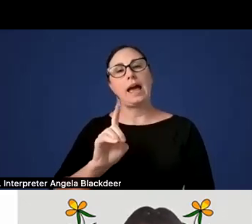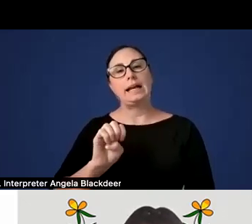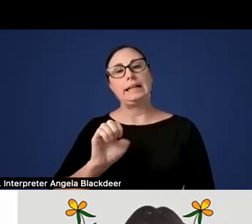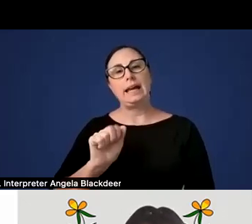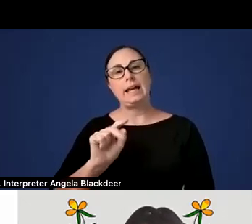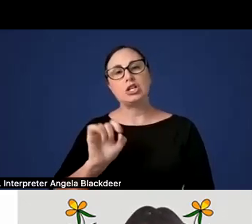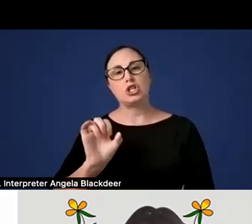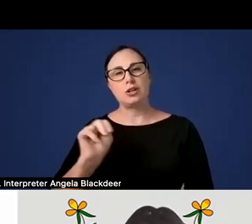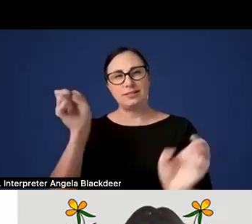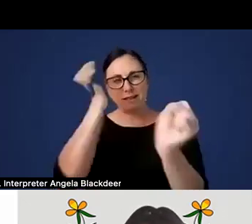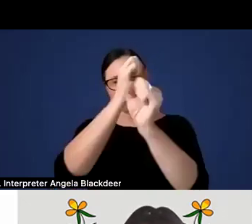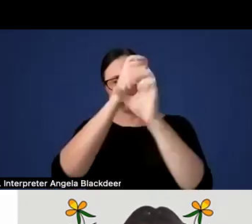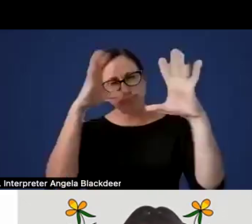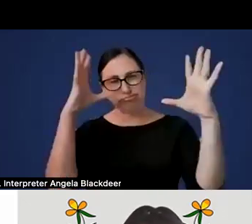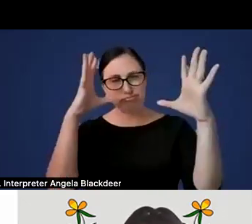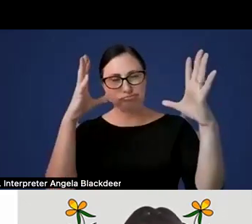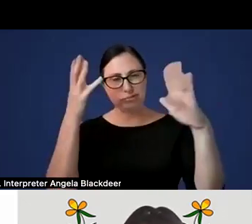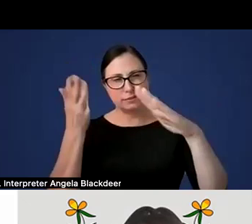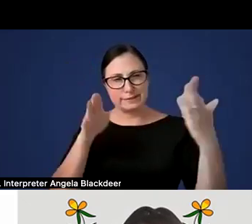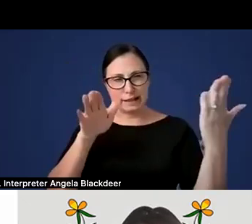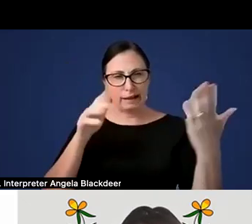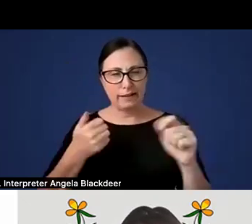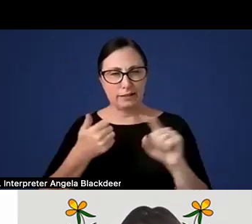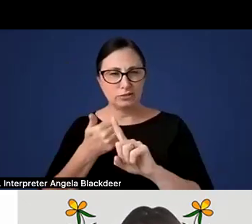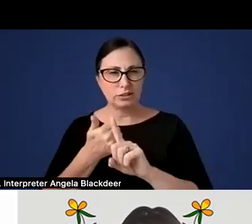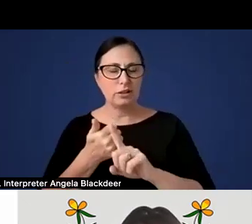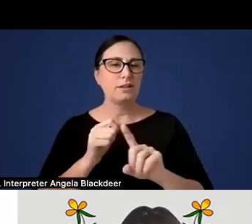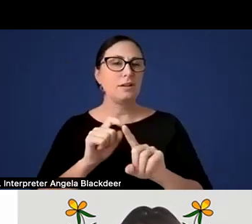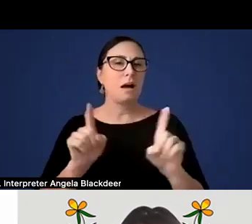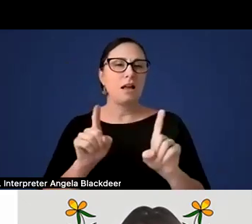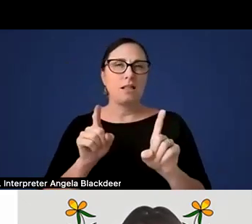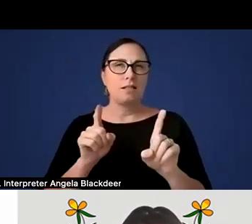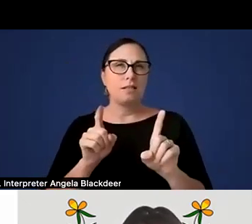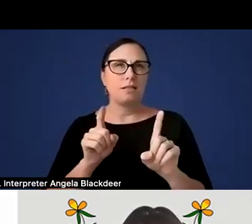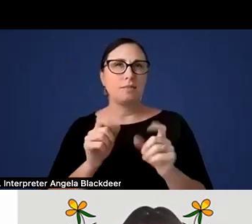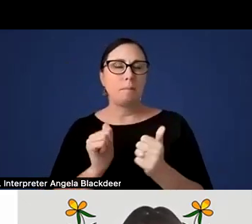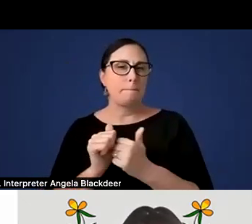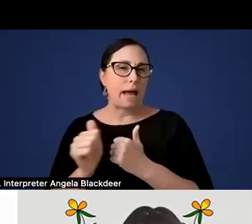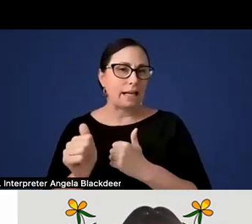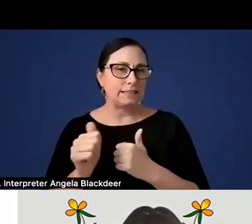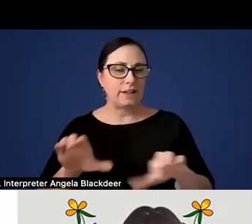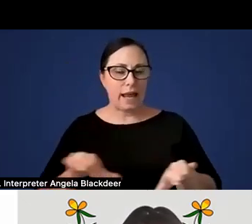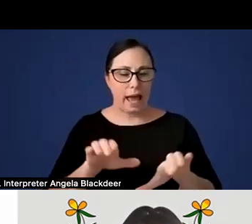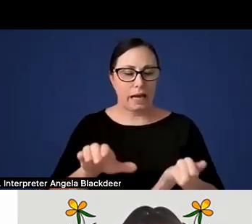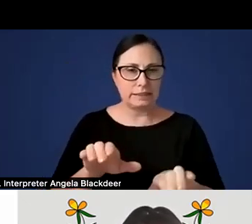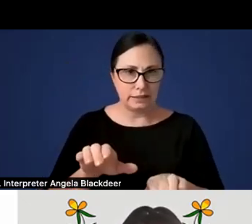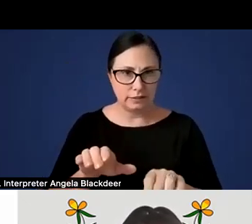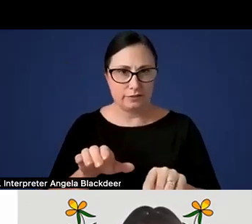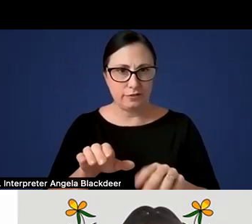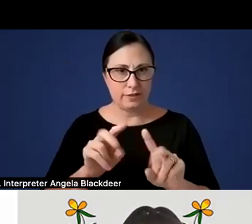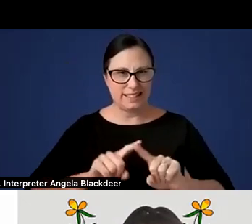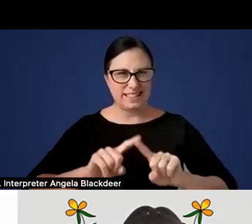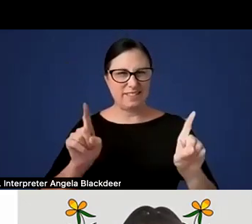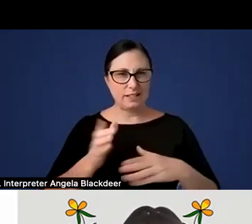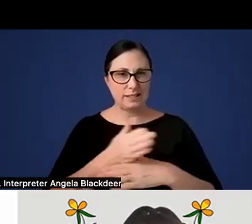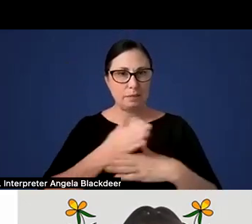into as well the difference between passive and active suicidal ideation. I think sometimes we hear people